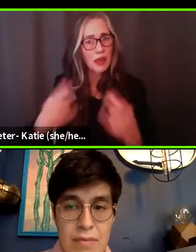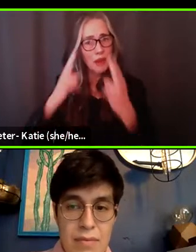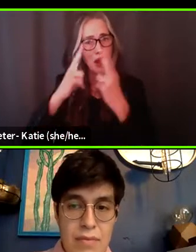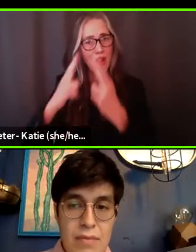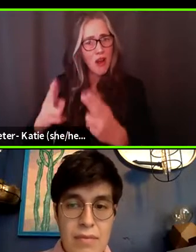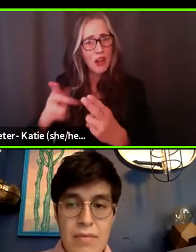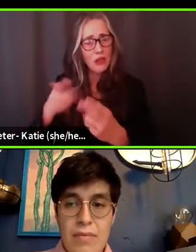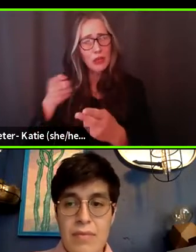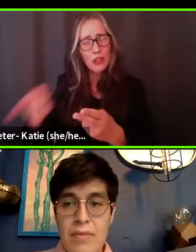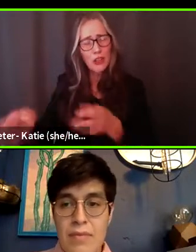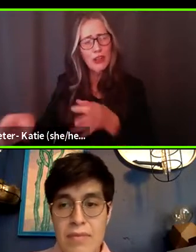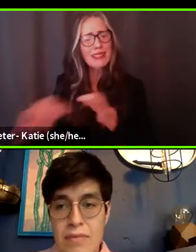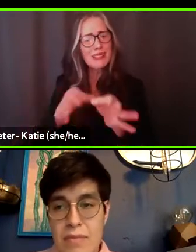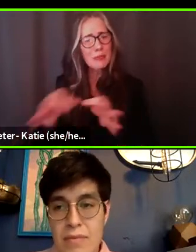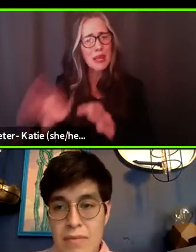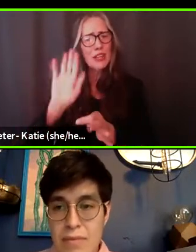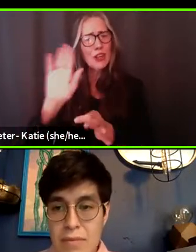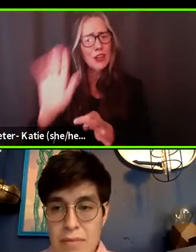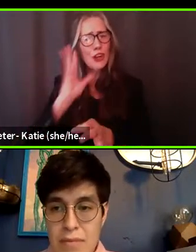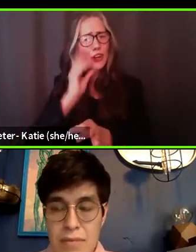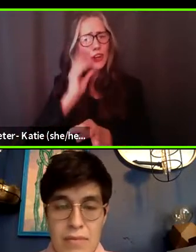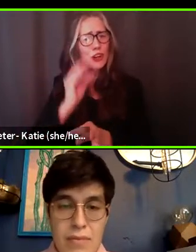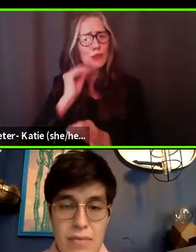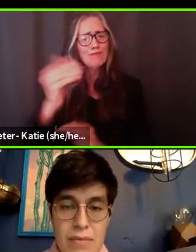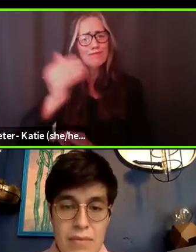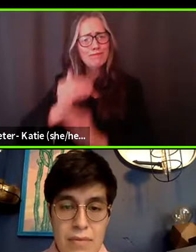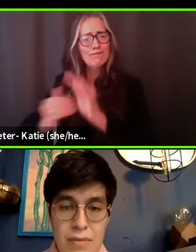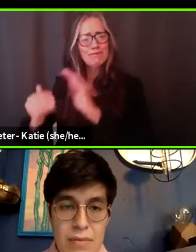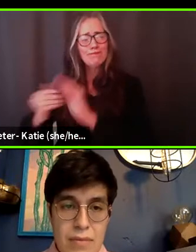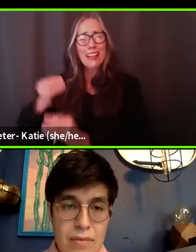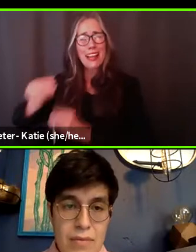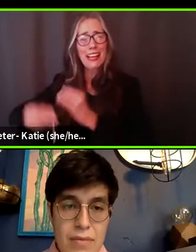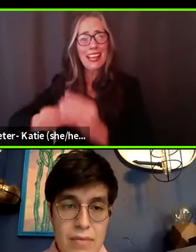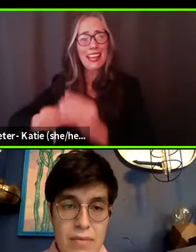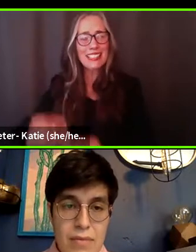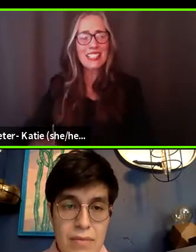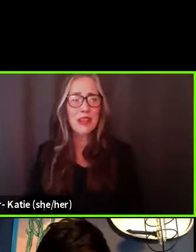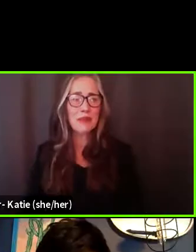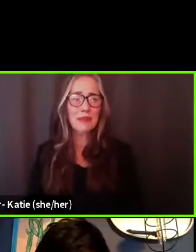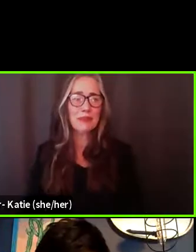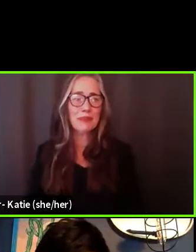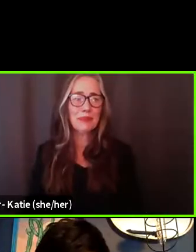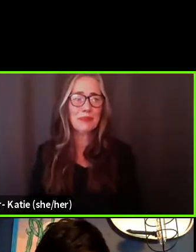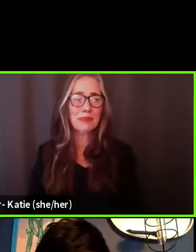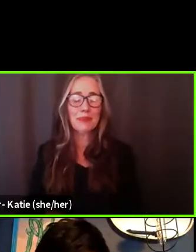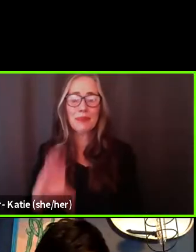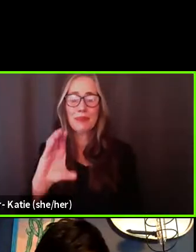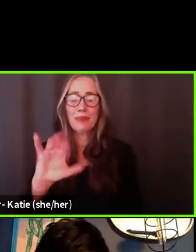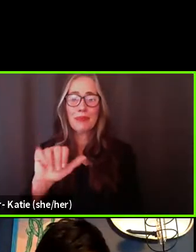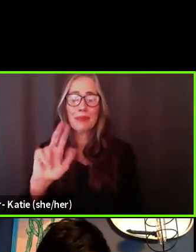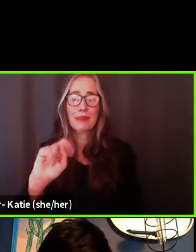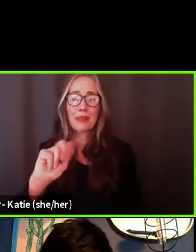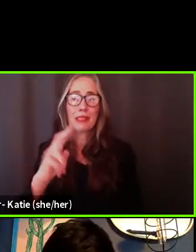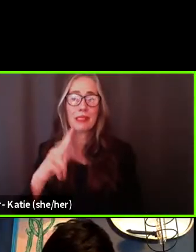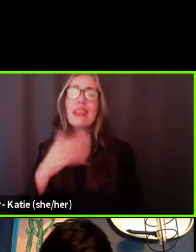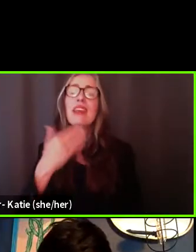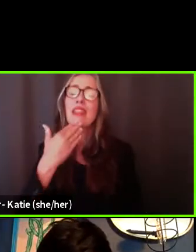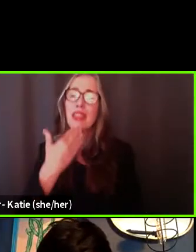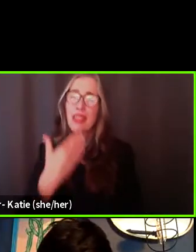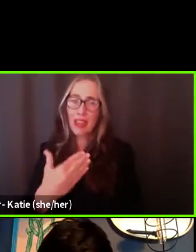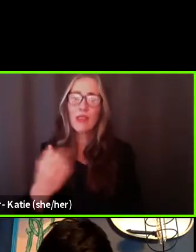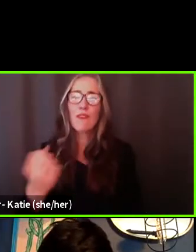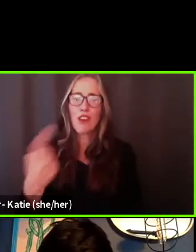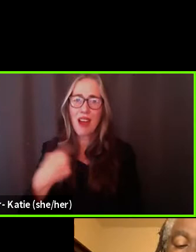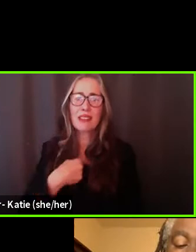thank you so much for um asking me to do this as well as to uh you know honor theresa in this